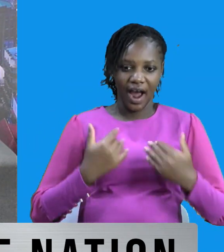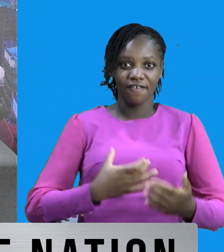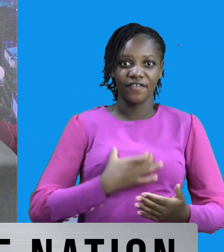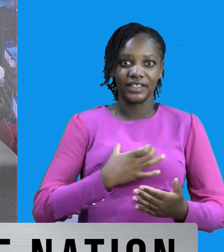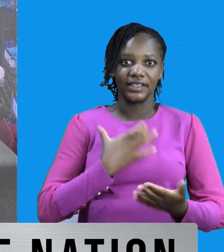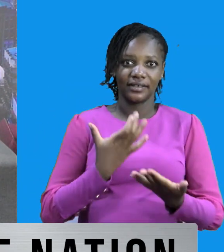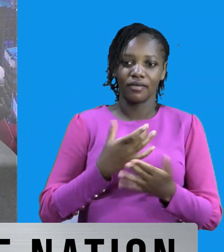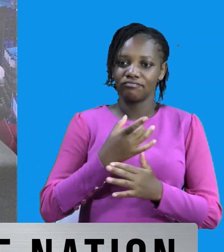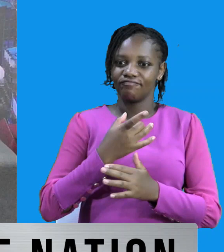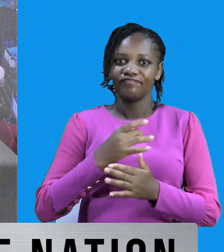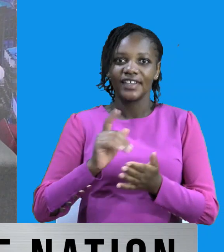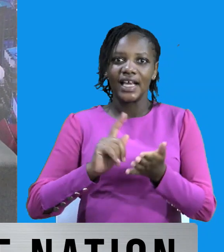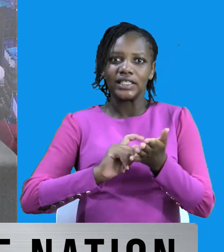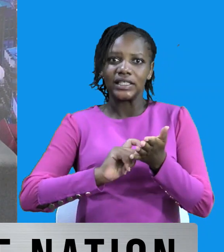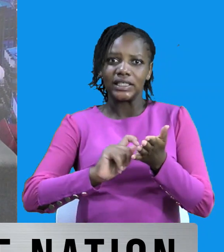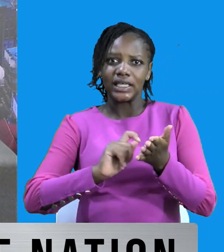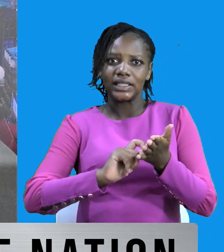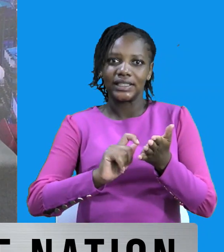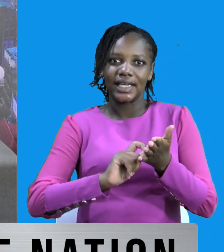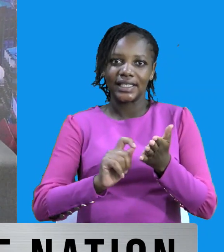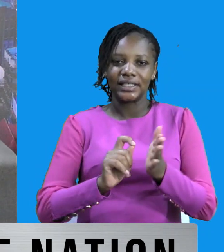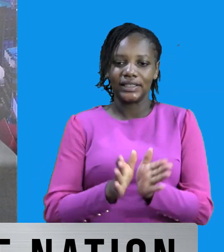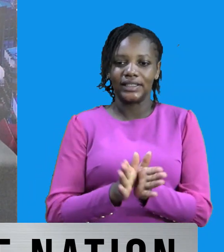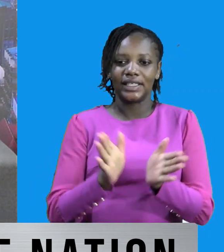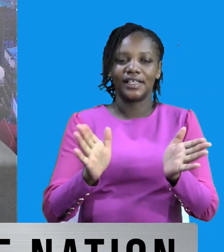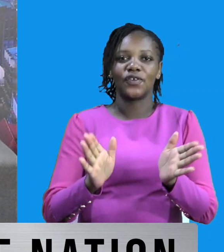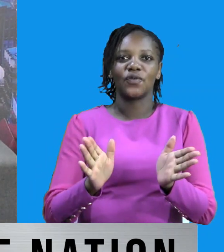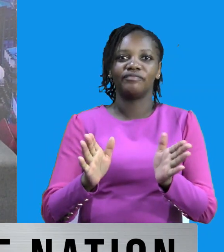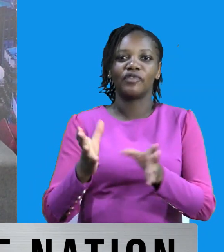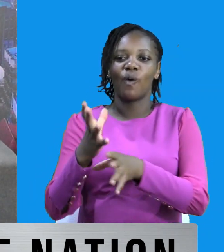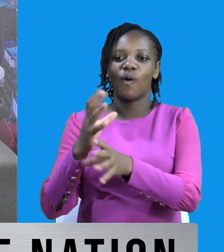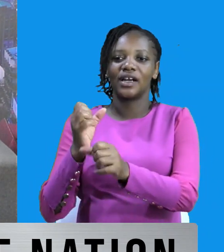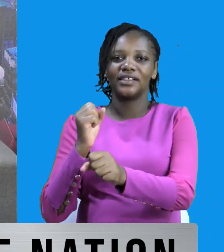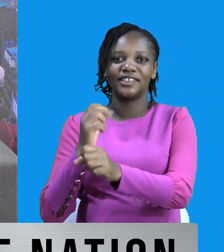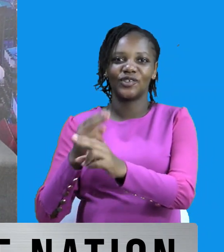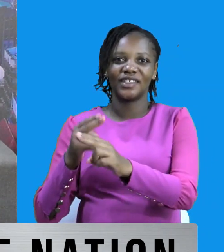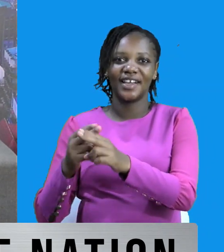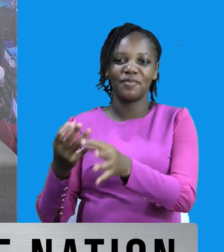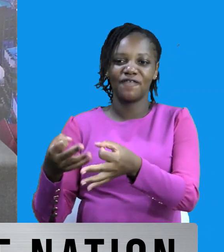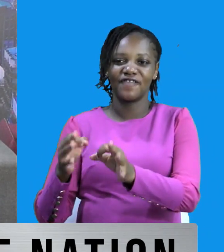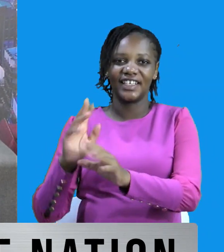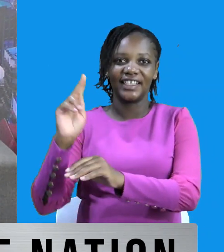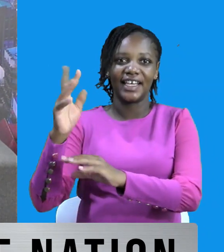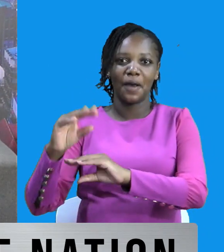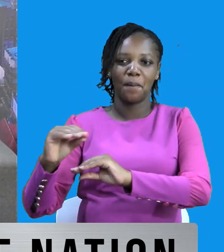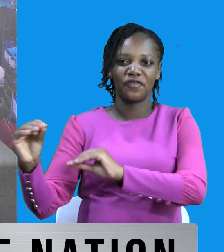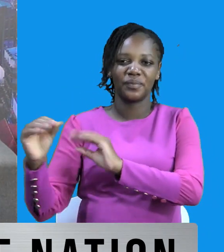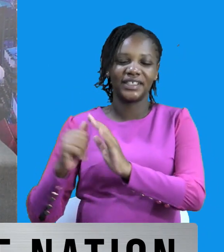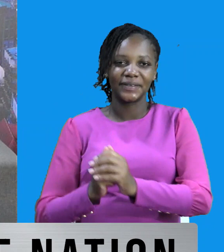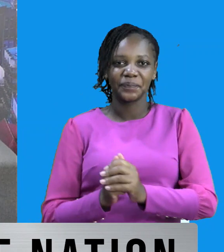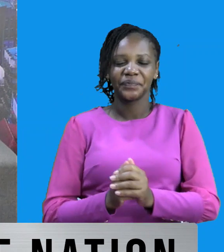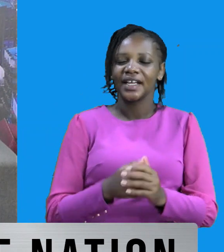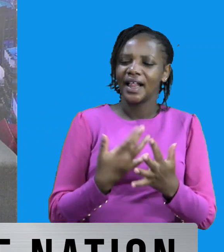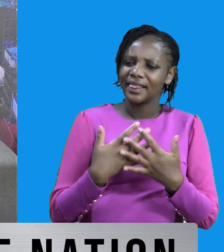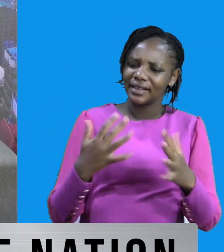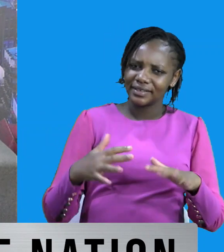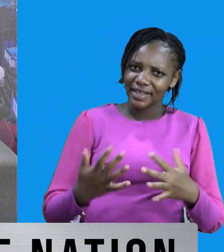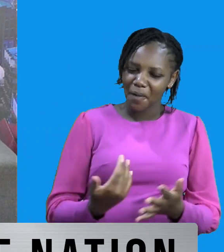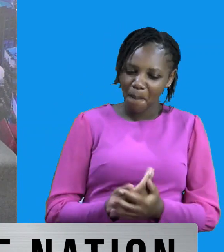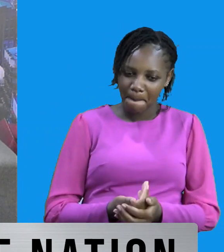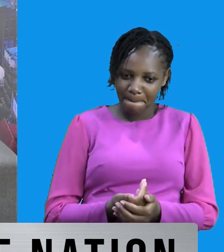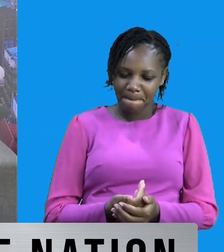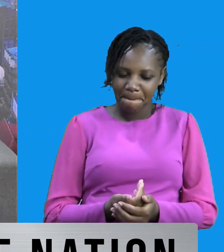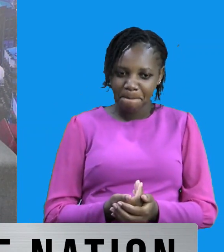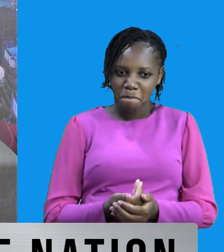Secretary General, Free Kenya Movement. Yeah, Jonah. How are things at Free Kenya? We are in